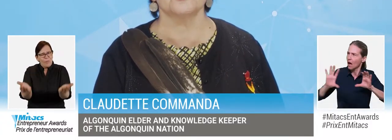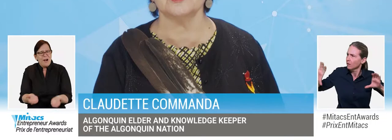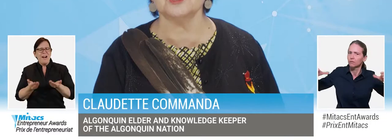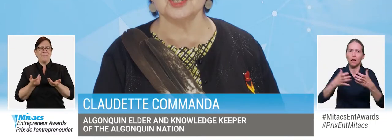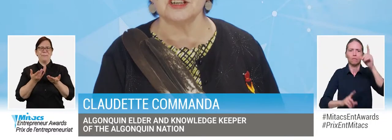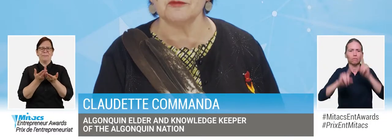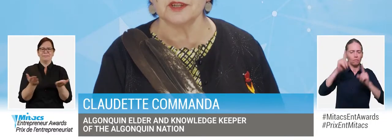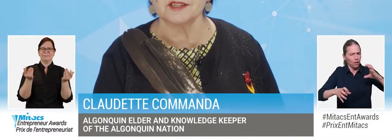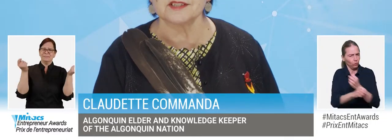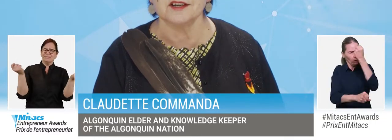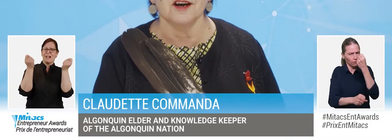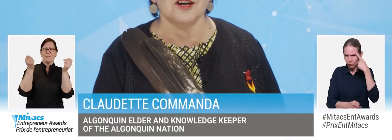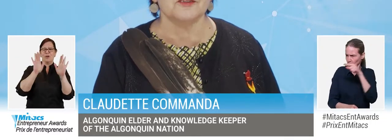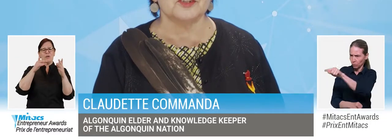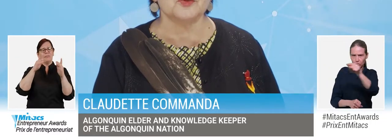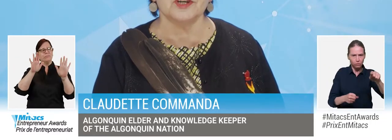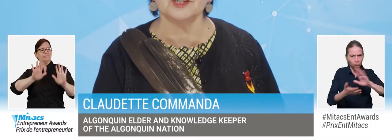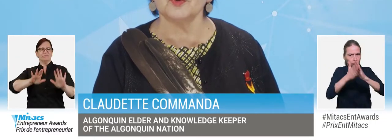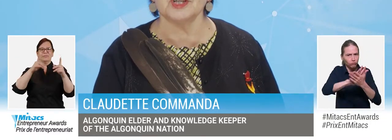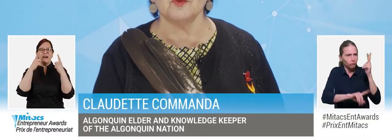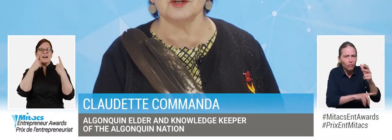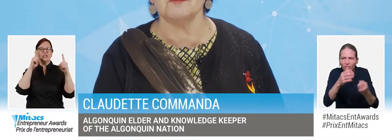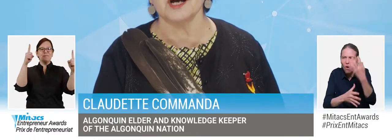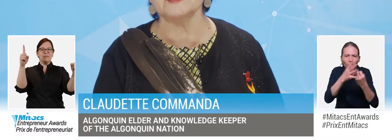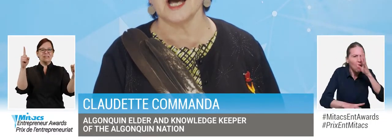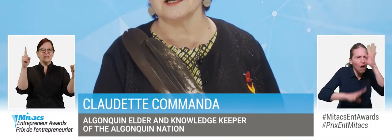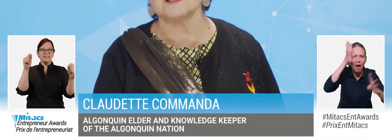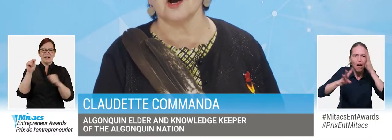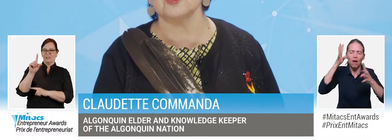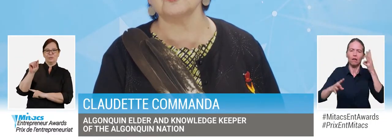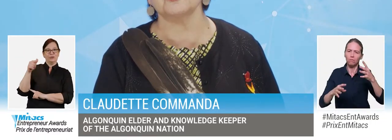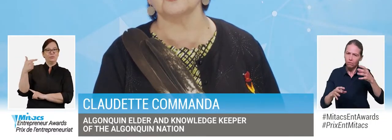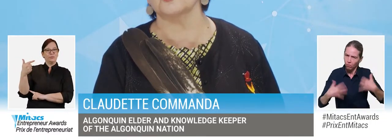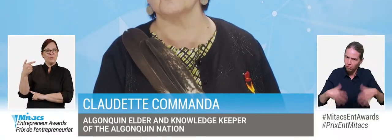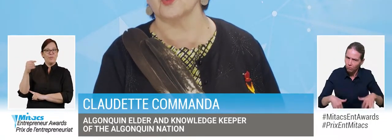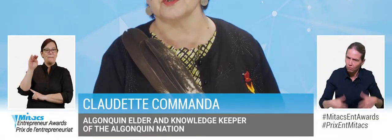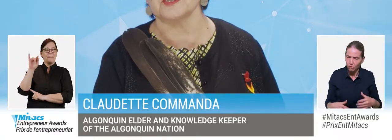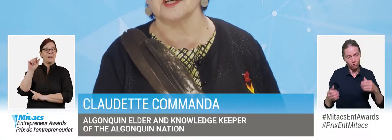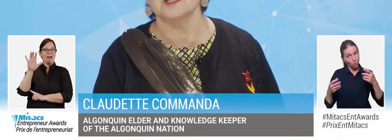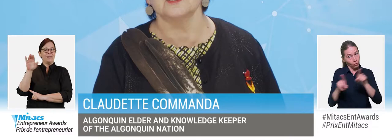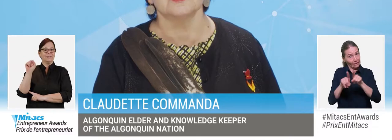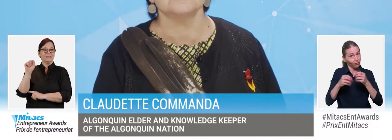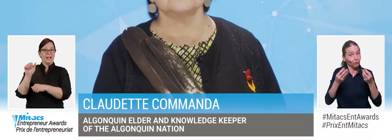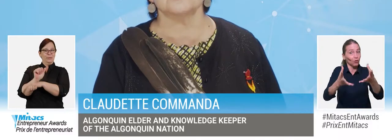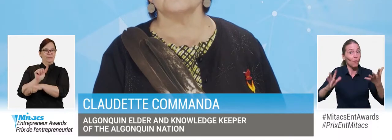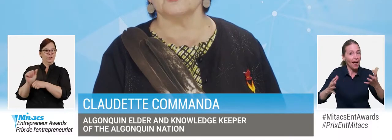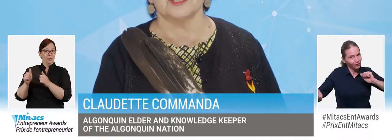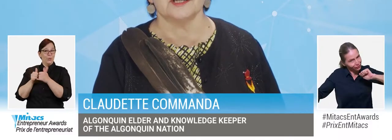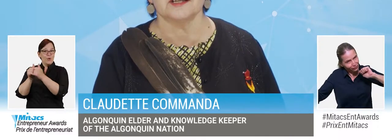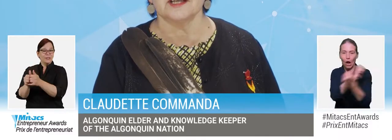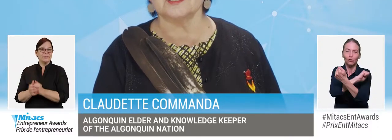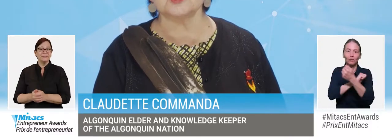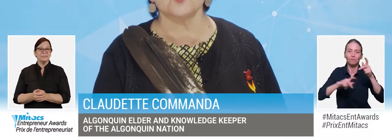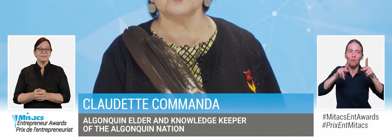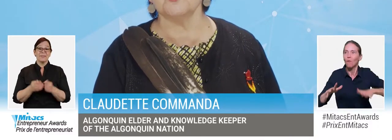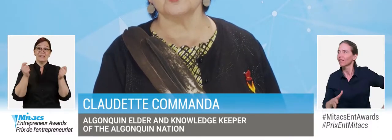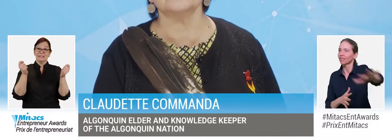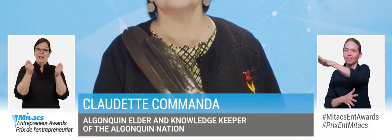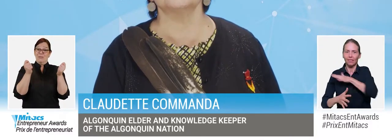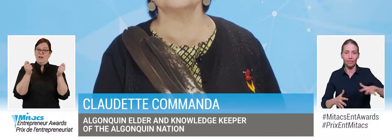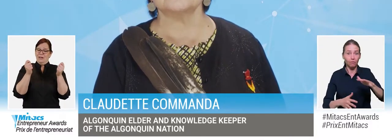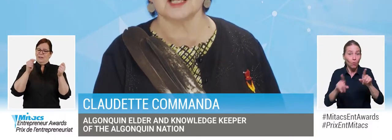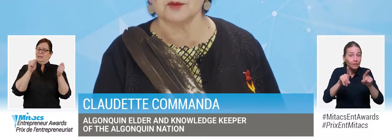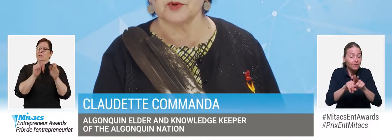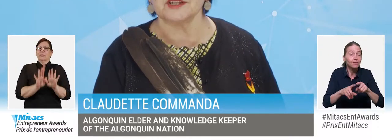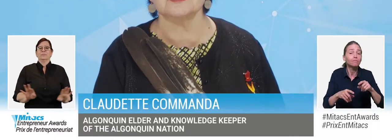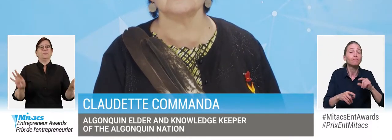to celebrate your great achievements of the 2021 Mitacs Entrepreneur Awards. Celebrating. It's so important